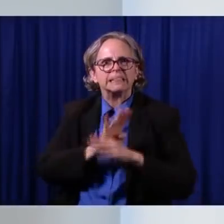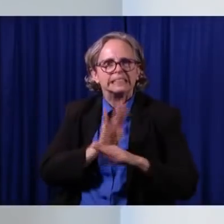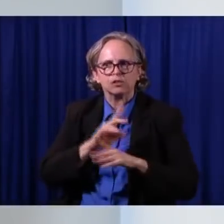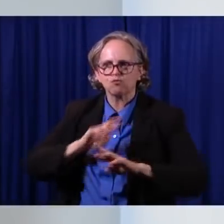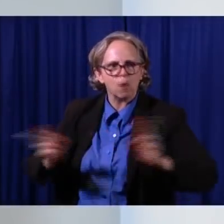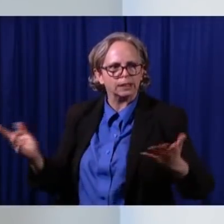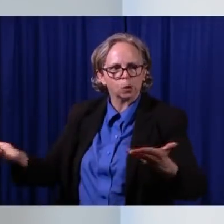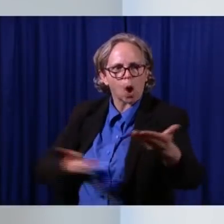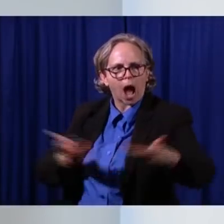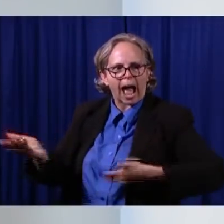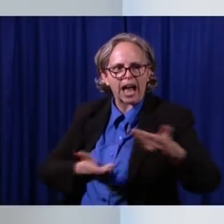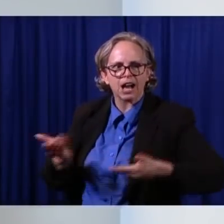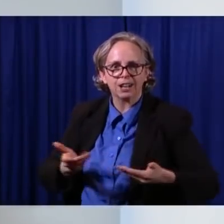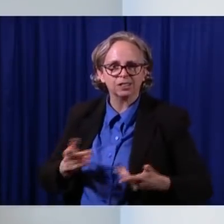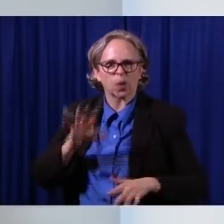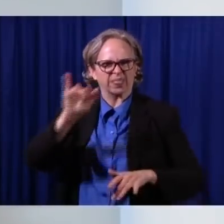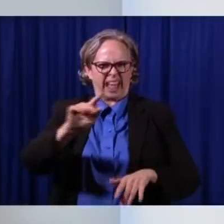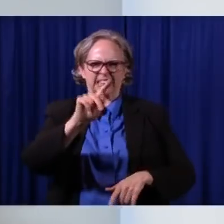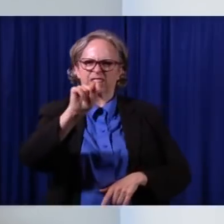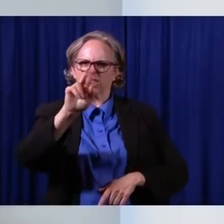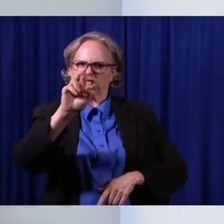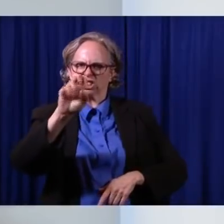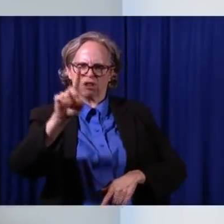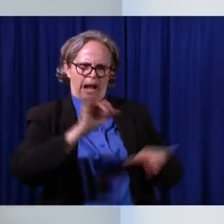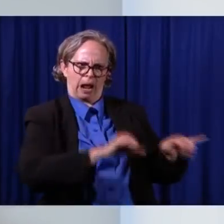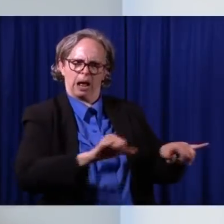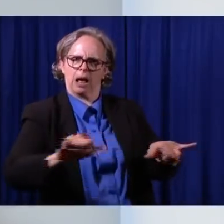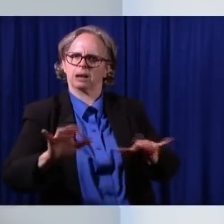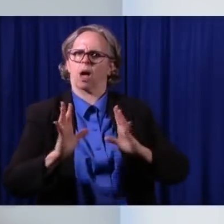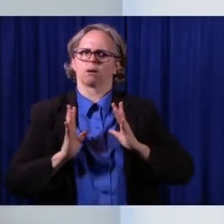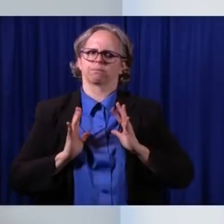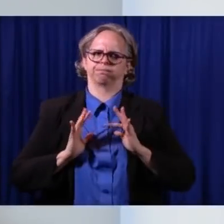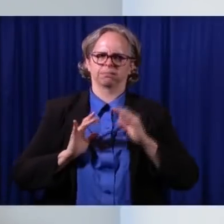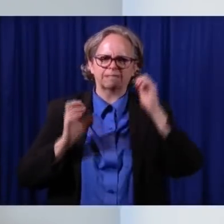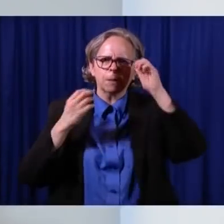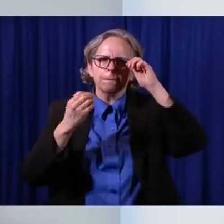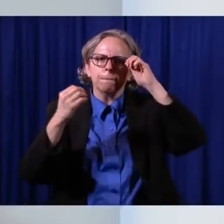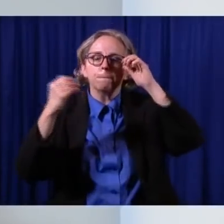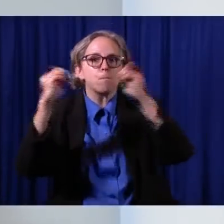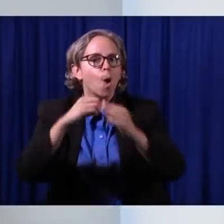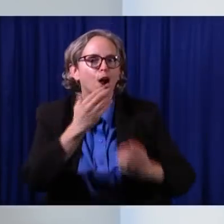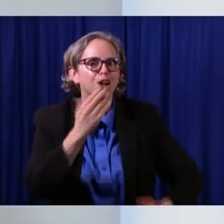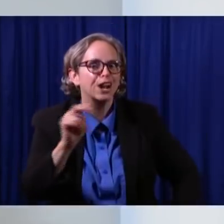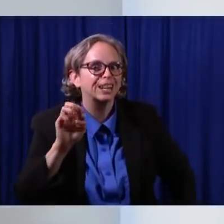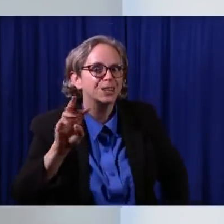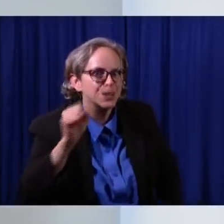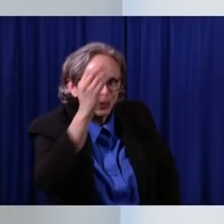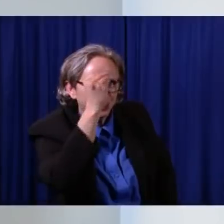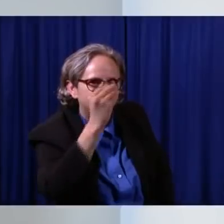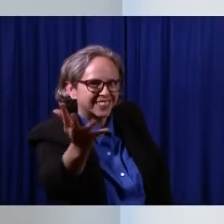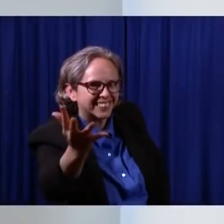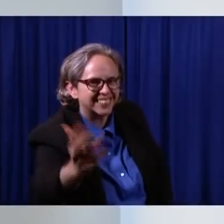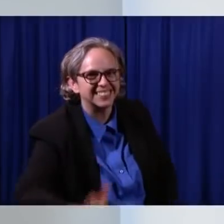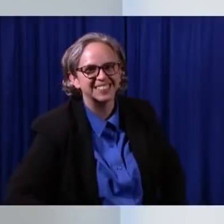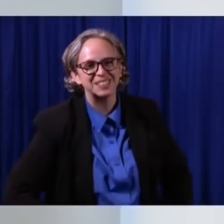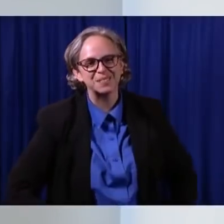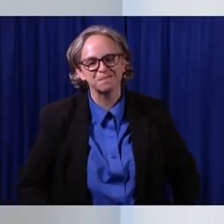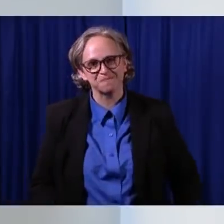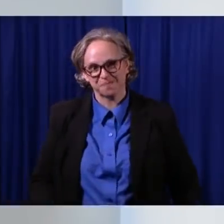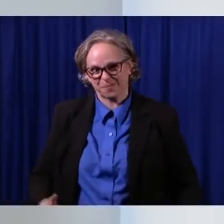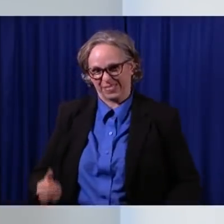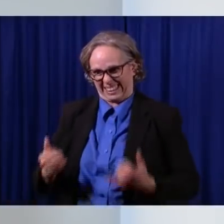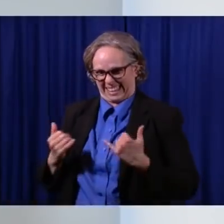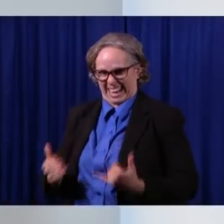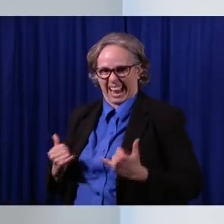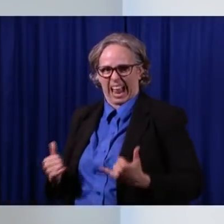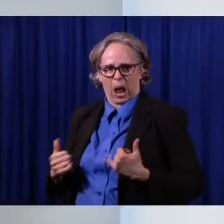those lines, we have some good news today to announce of some seeds that we've been trying to